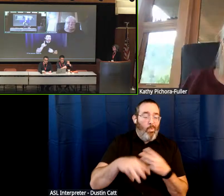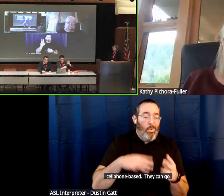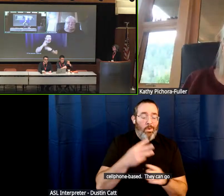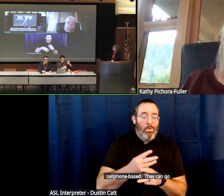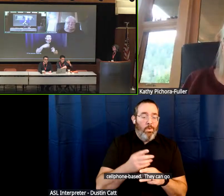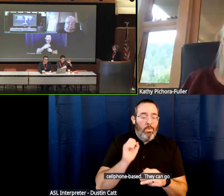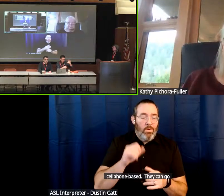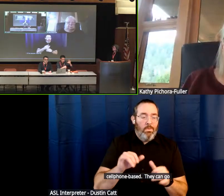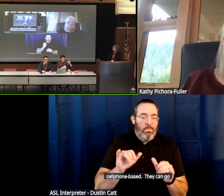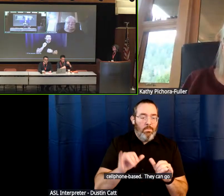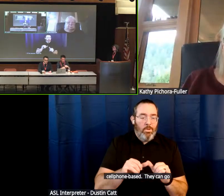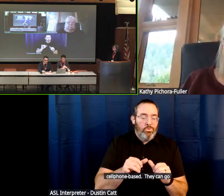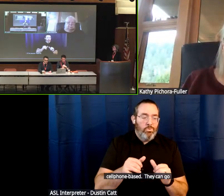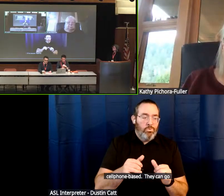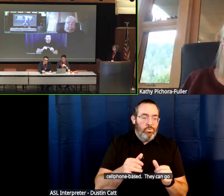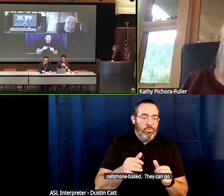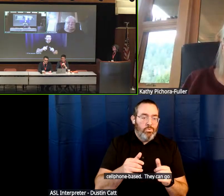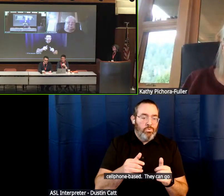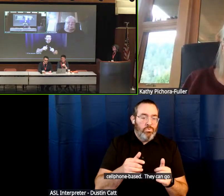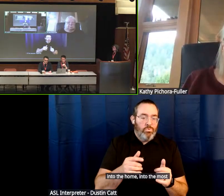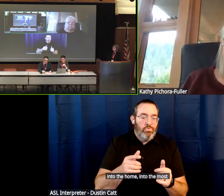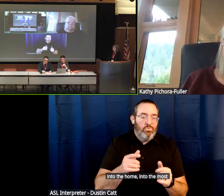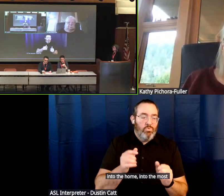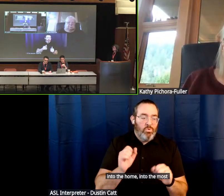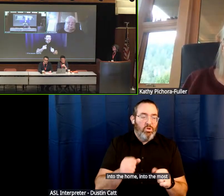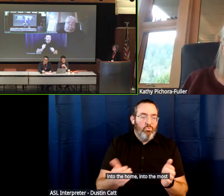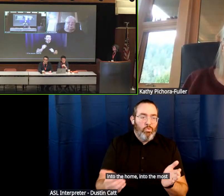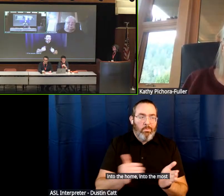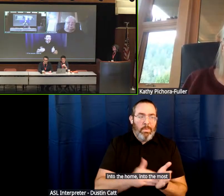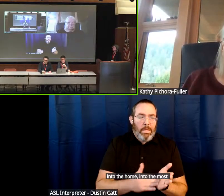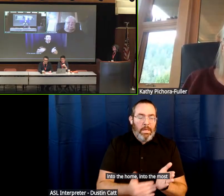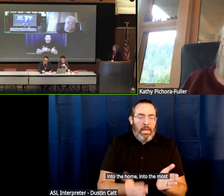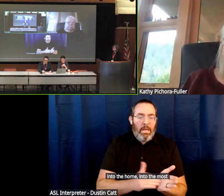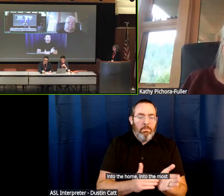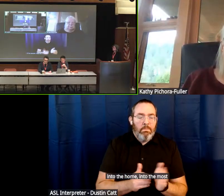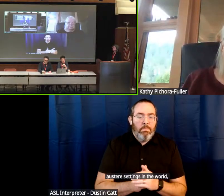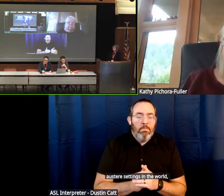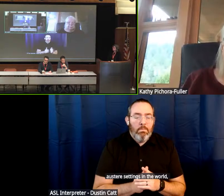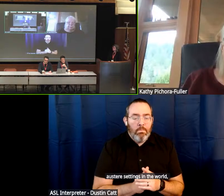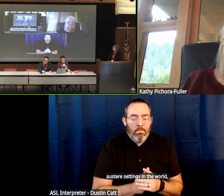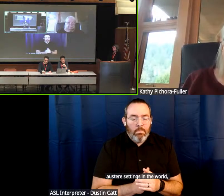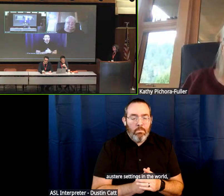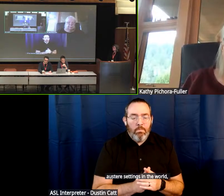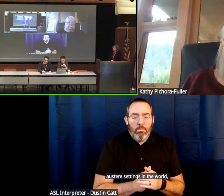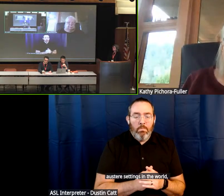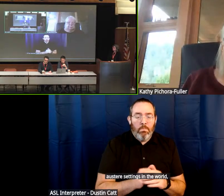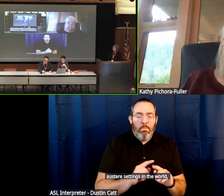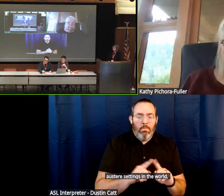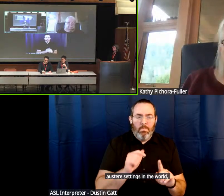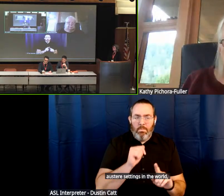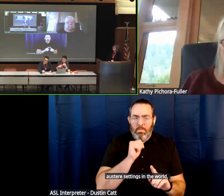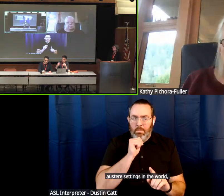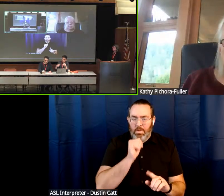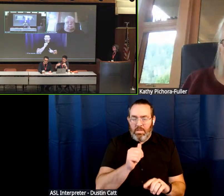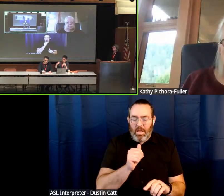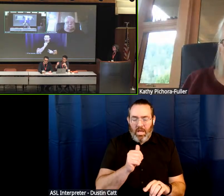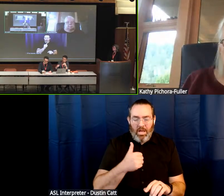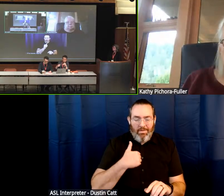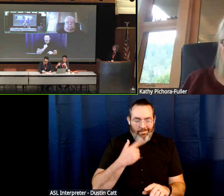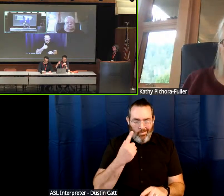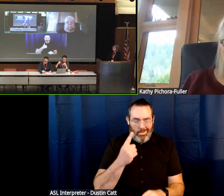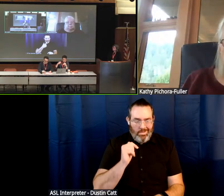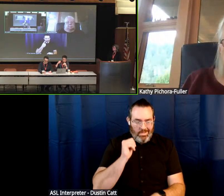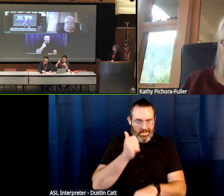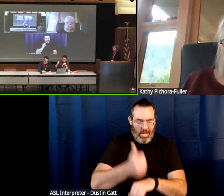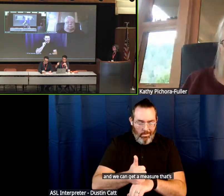that in many cases is fairly reproducible. But there's not a singular